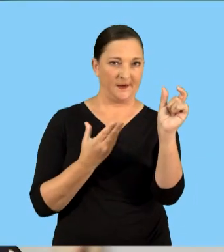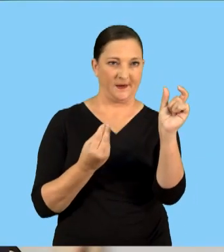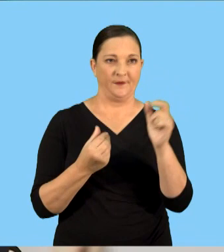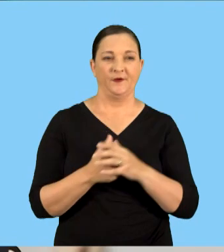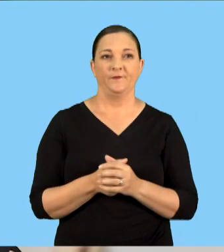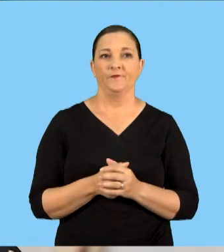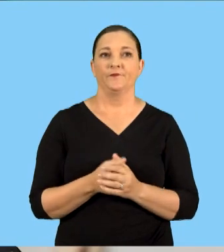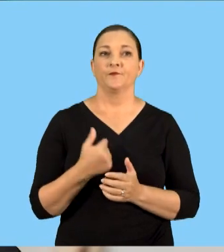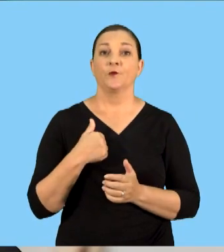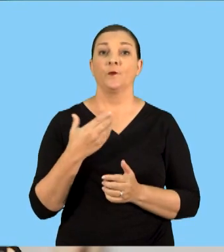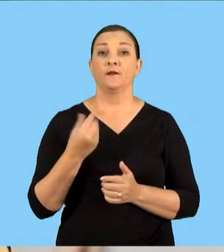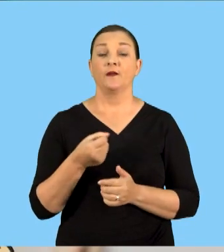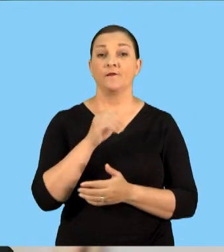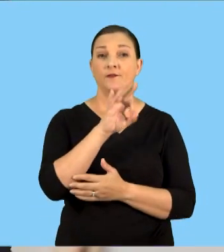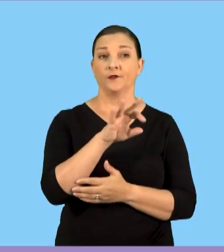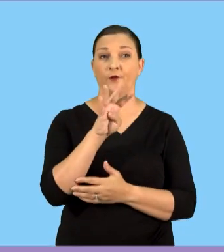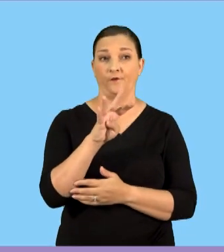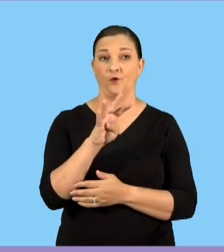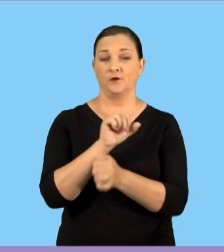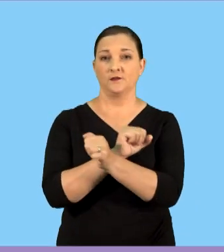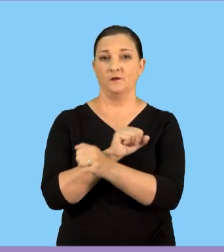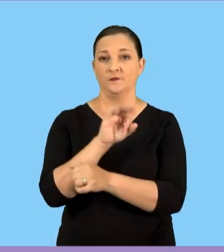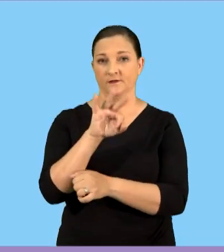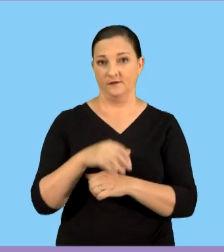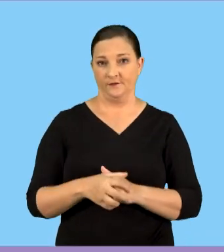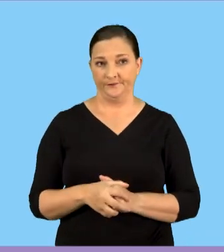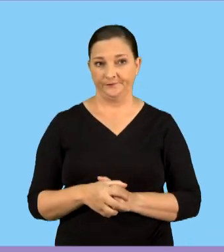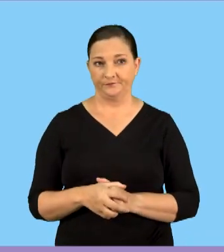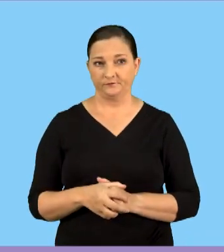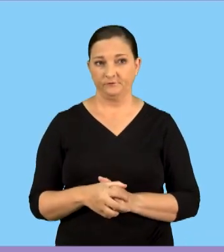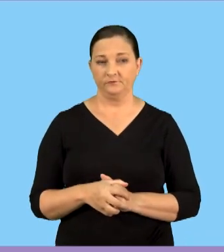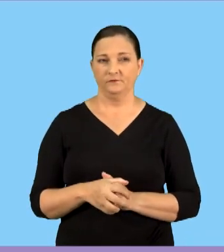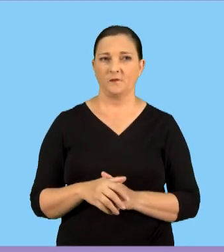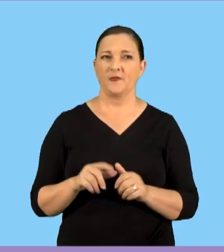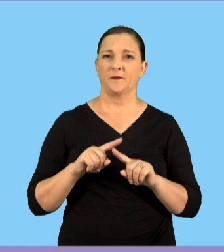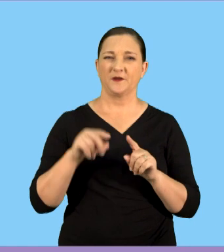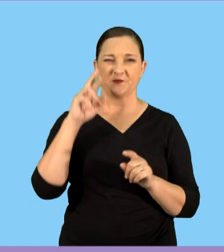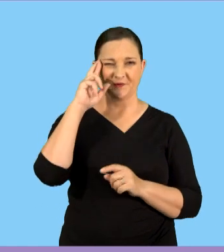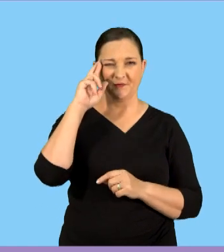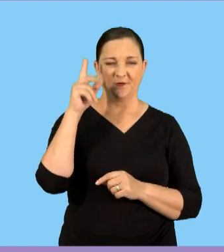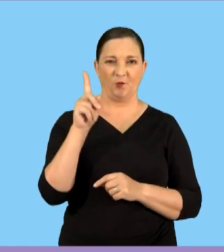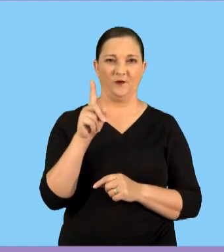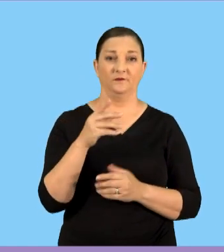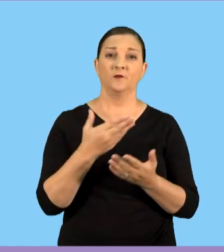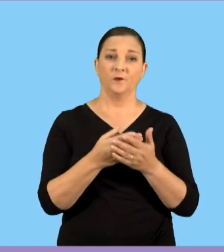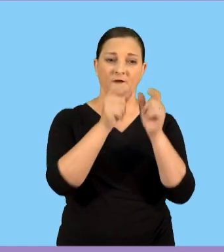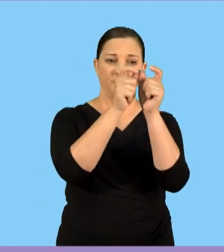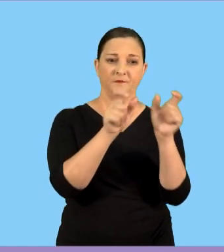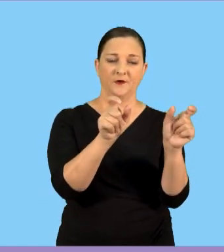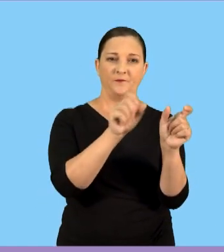one digit number. So we have there 34 multiplied by 3. Now